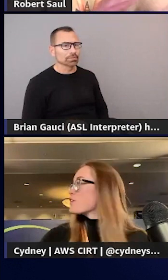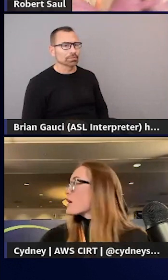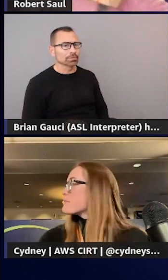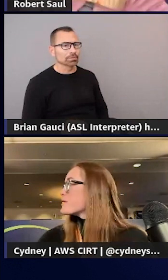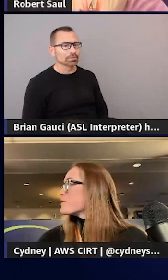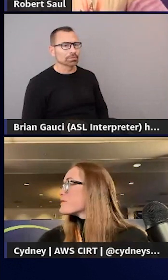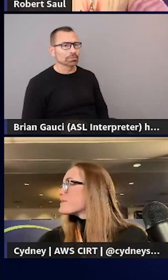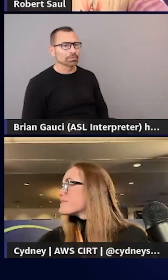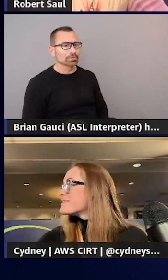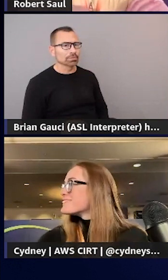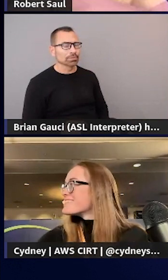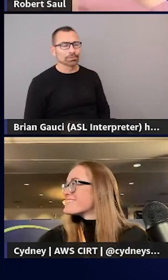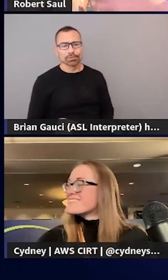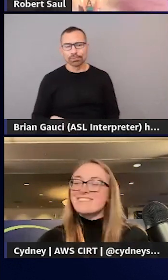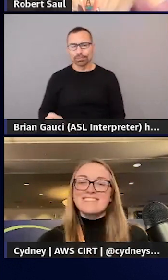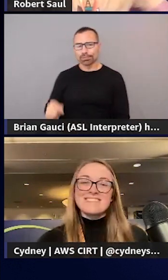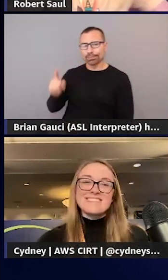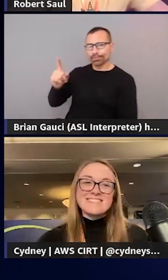You're on mute.